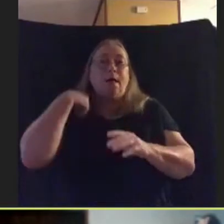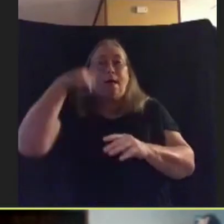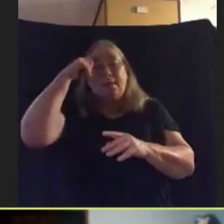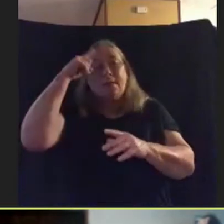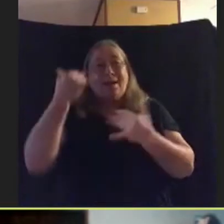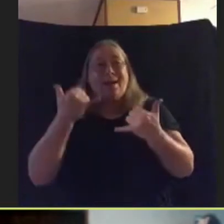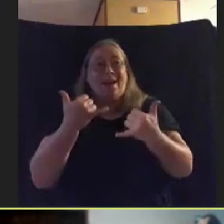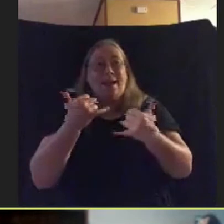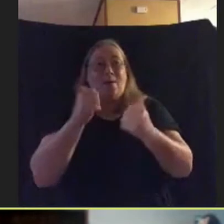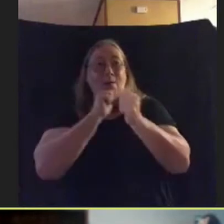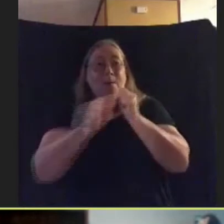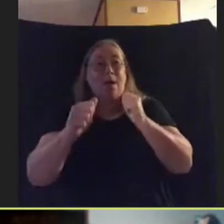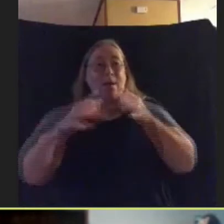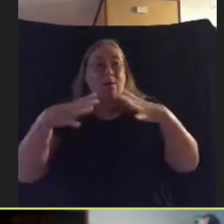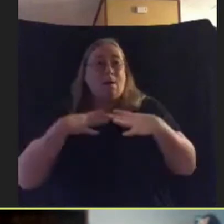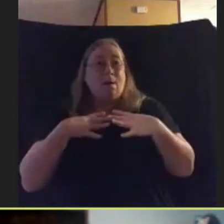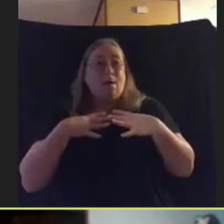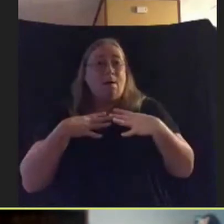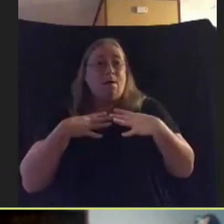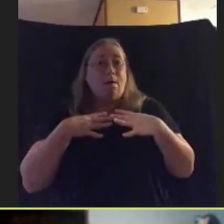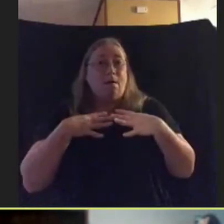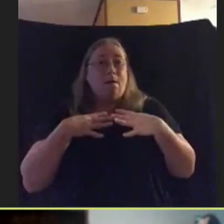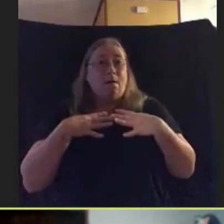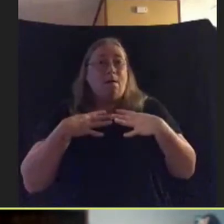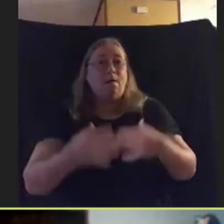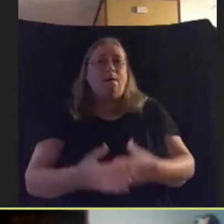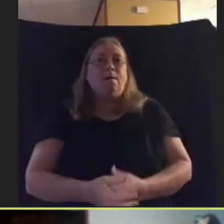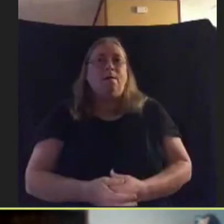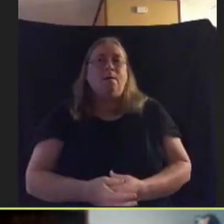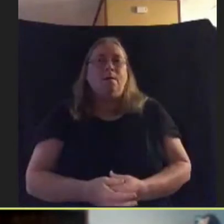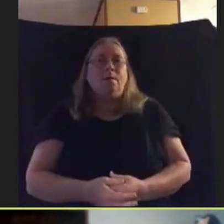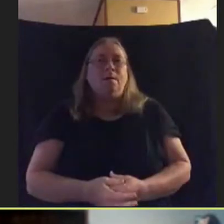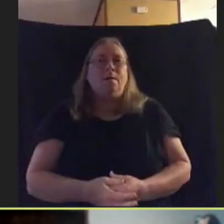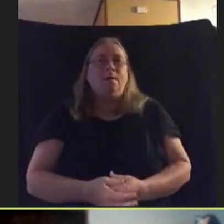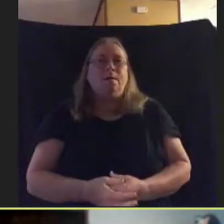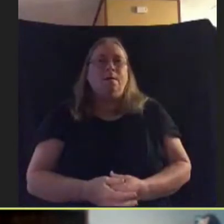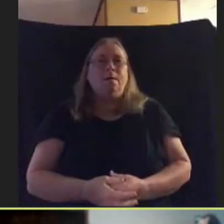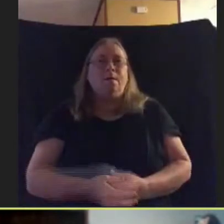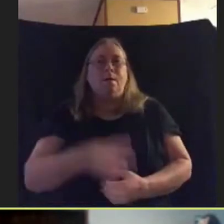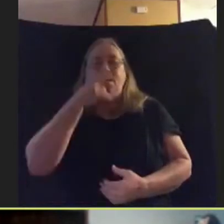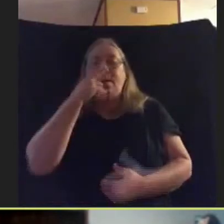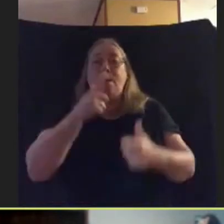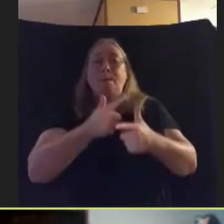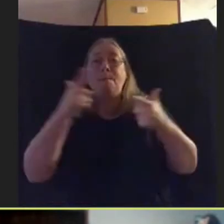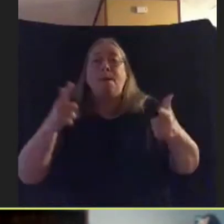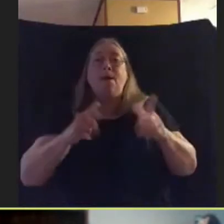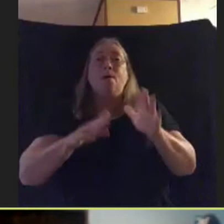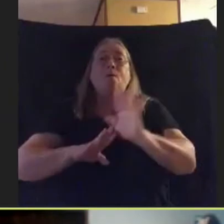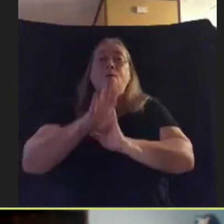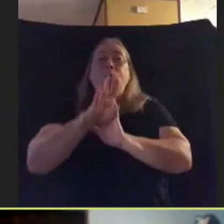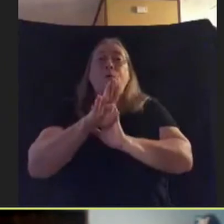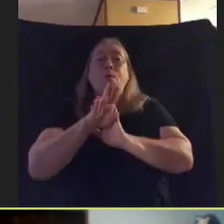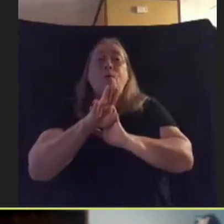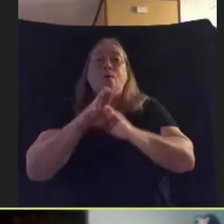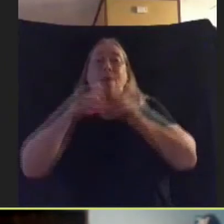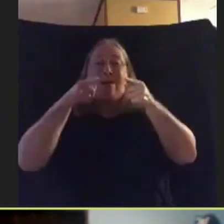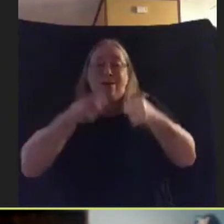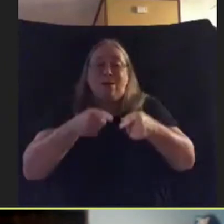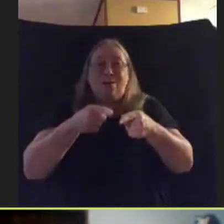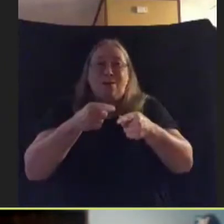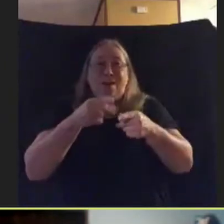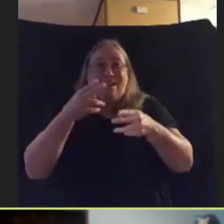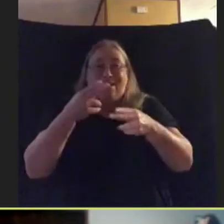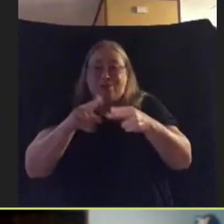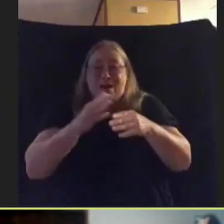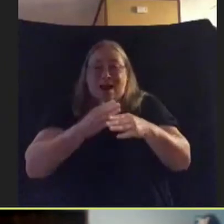now. Certainly we saw a big surge both during and immediately after the holidays. I